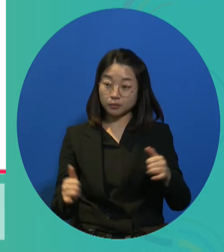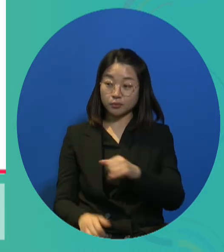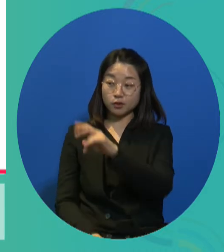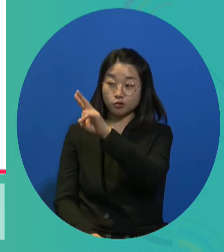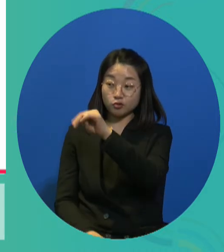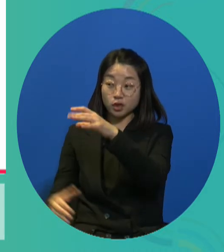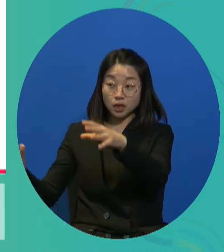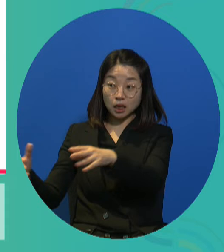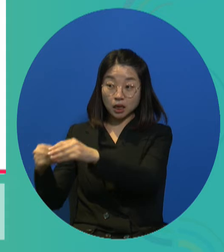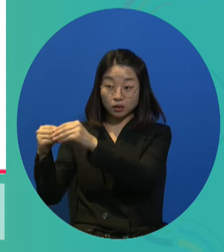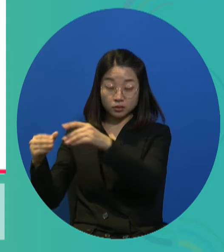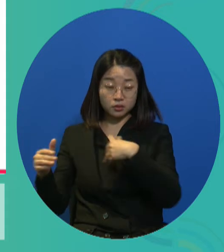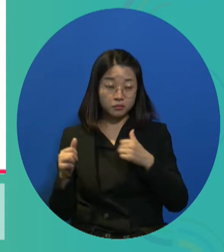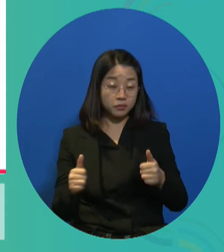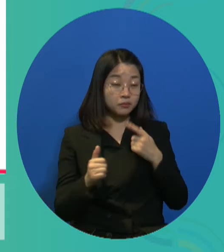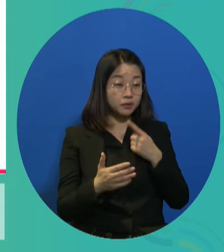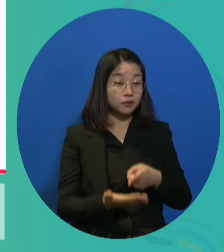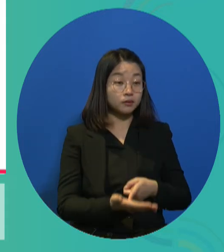For instance,